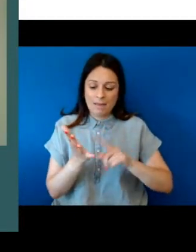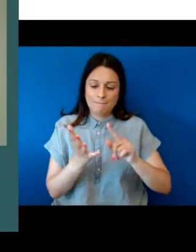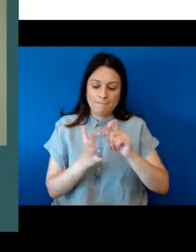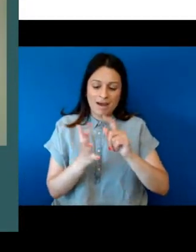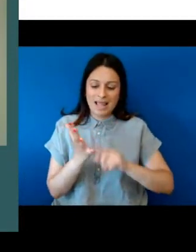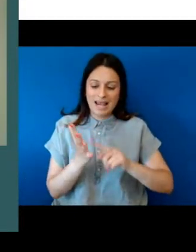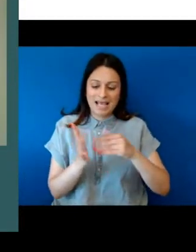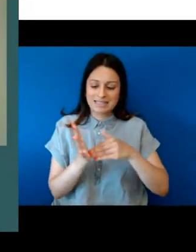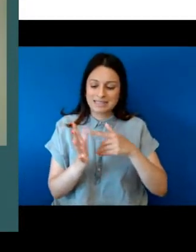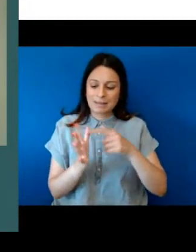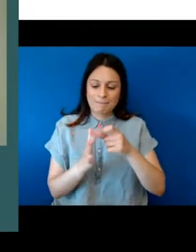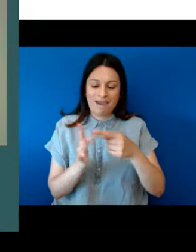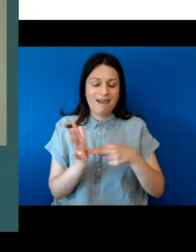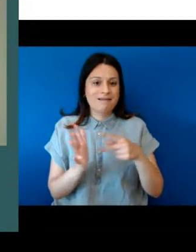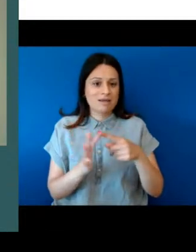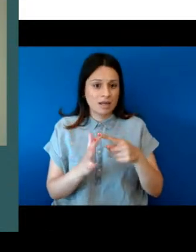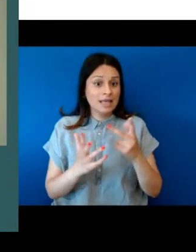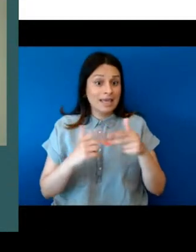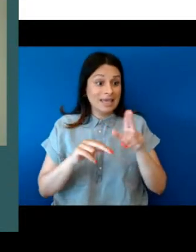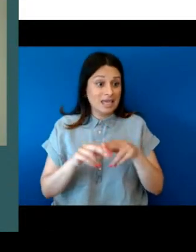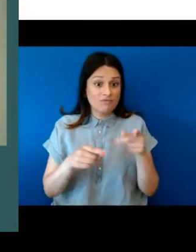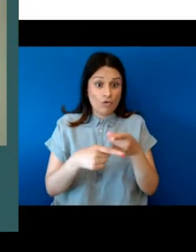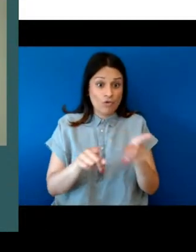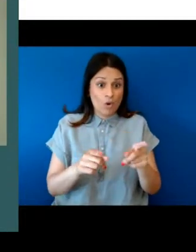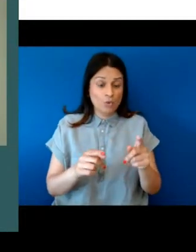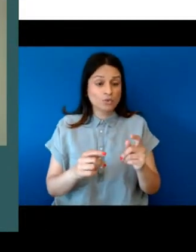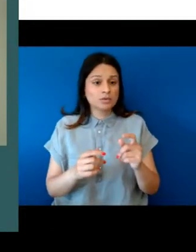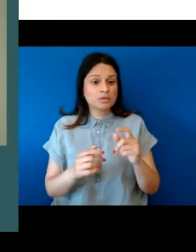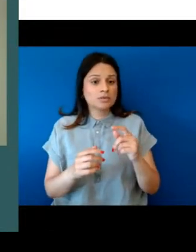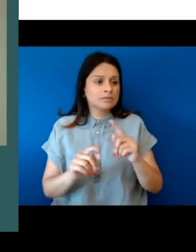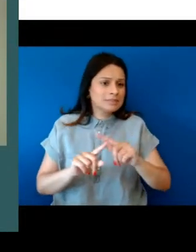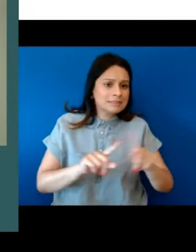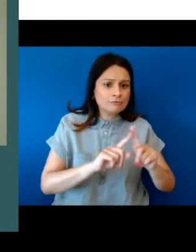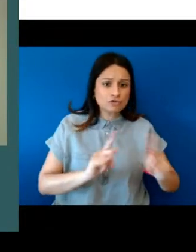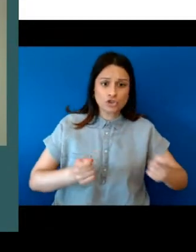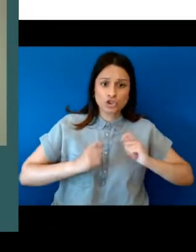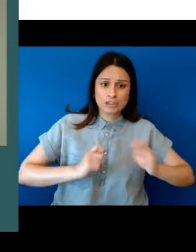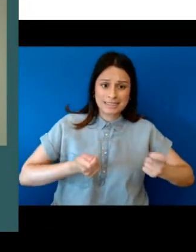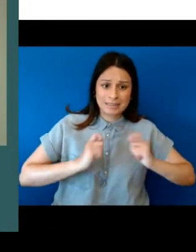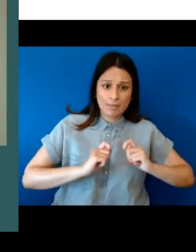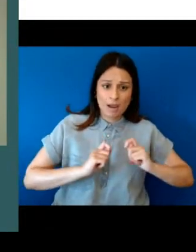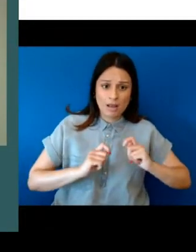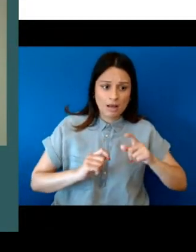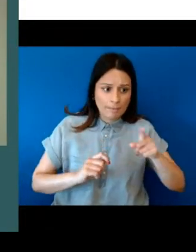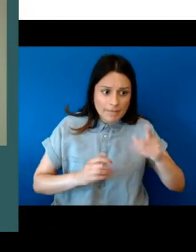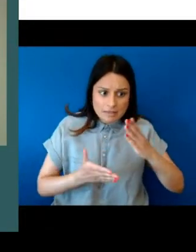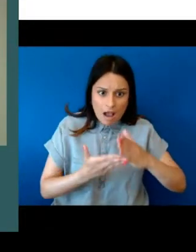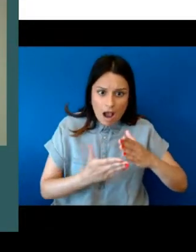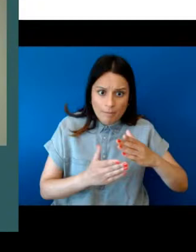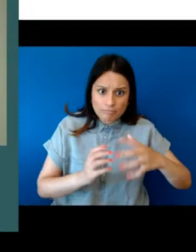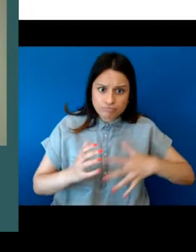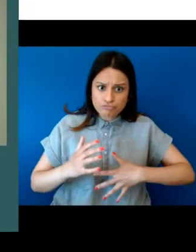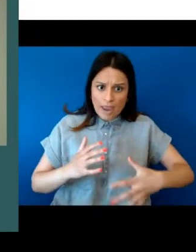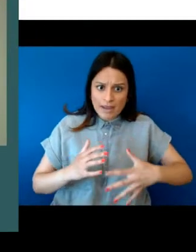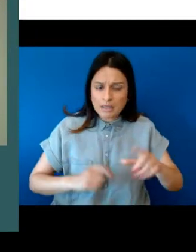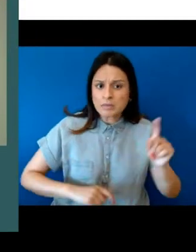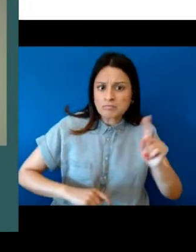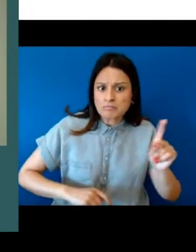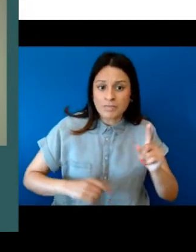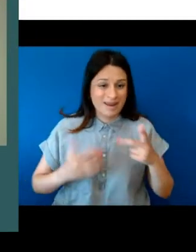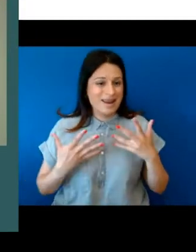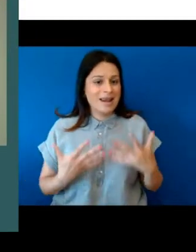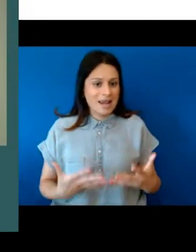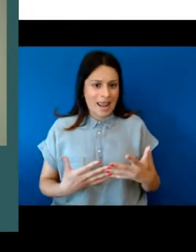these medications were being used, it was a contraindication if you were pregnant. However, now what they're saying is it's very much risk